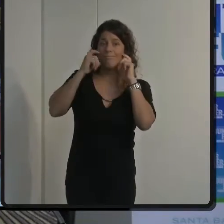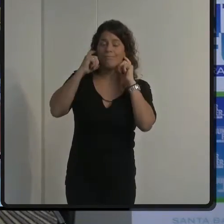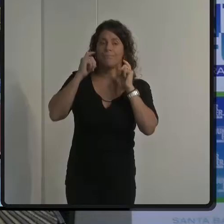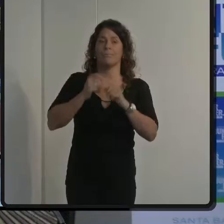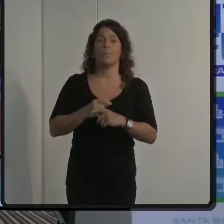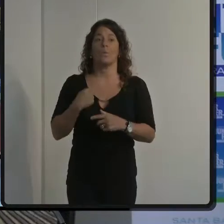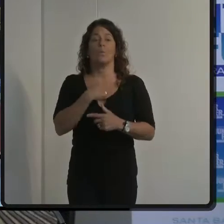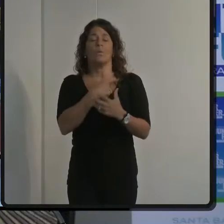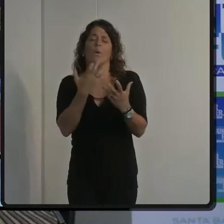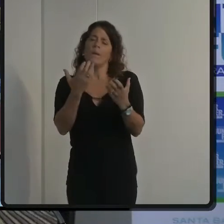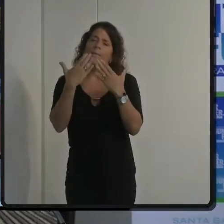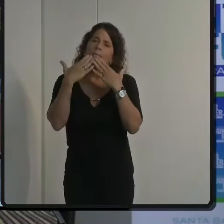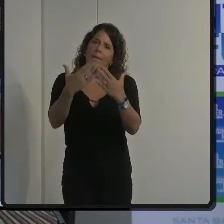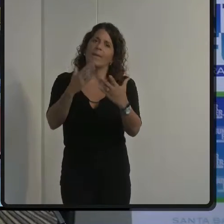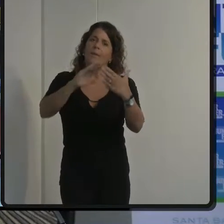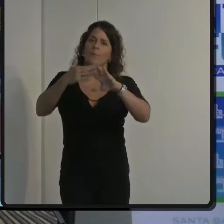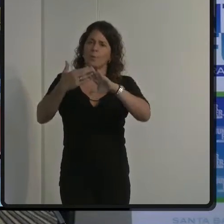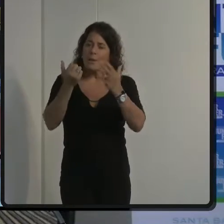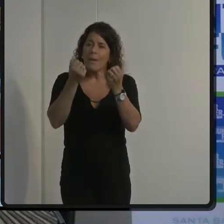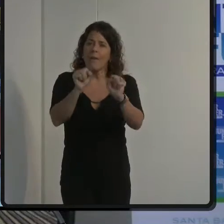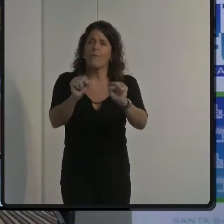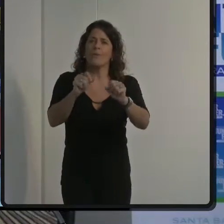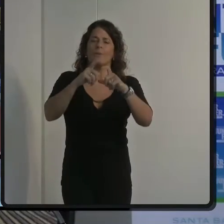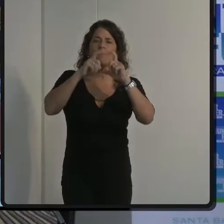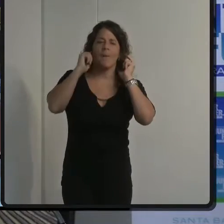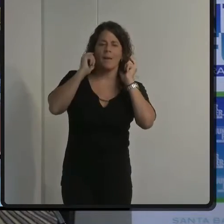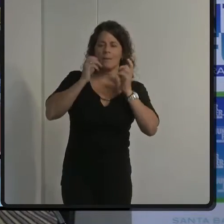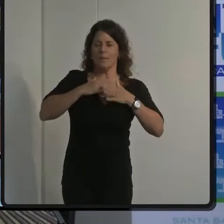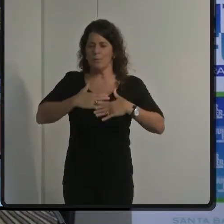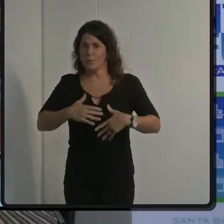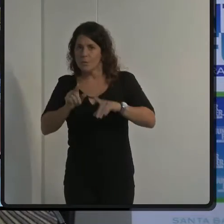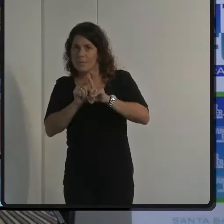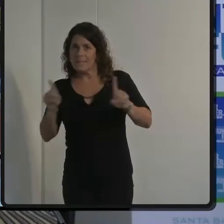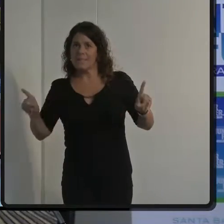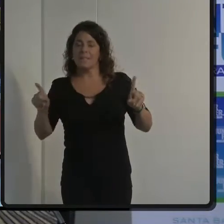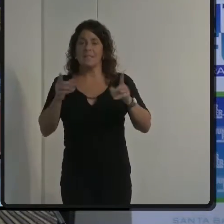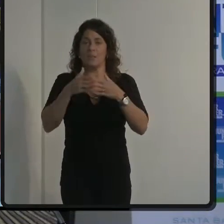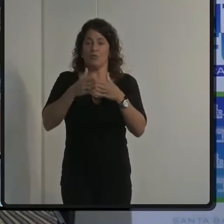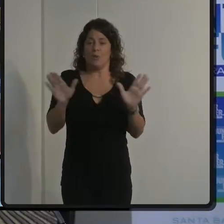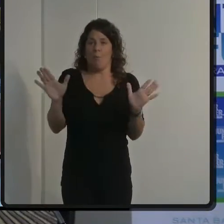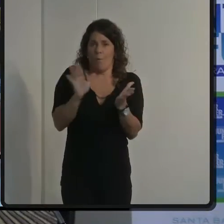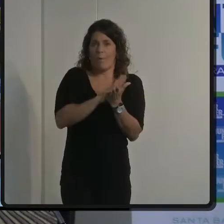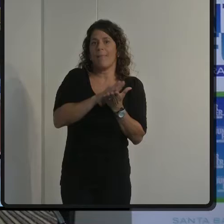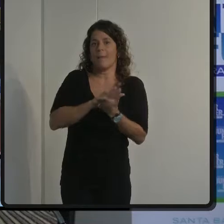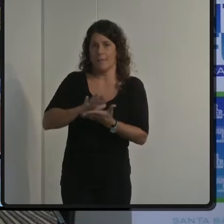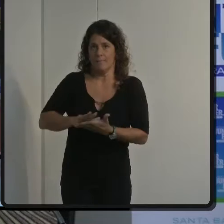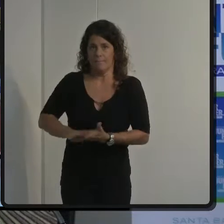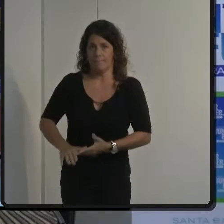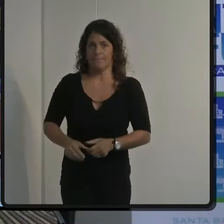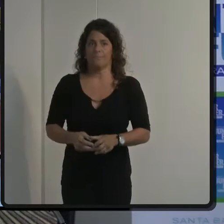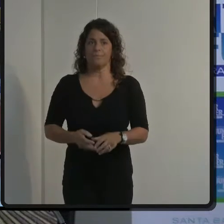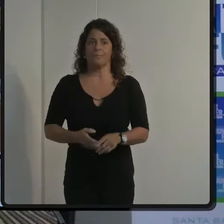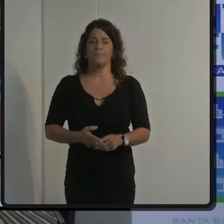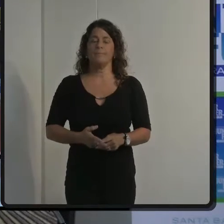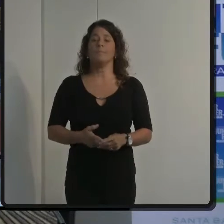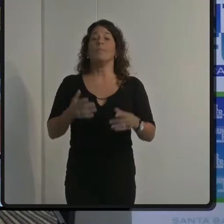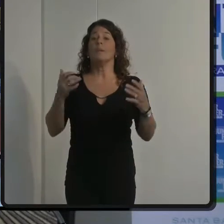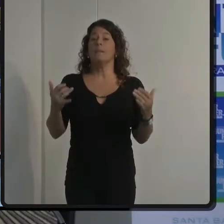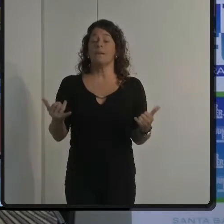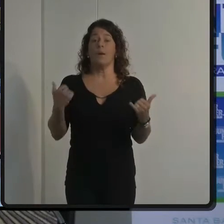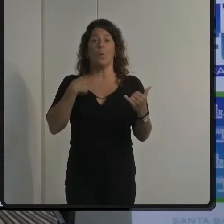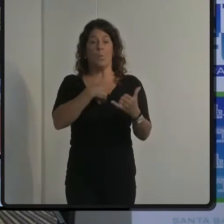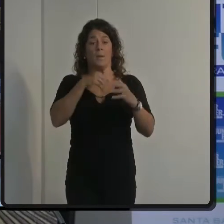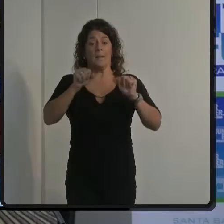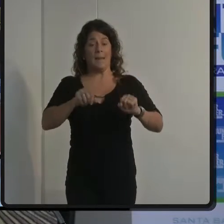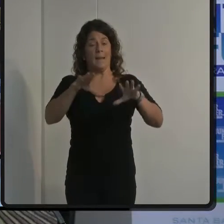efforts and cooperation with masking, social distancing, general hygiene measures. We are now in a position to